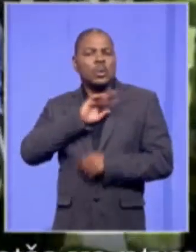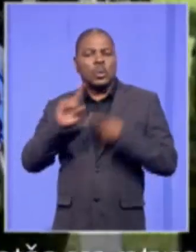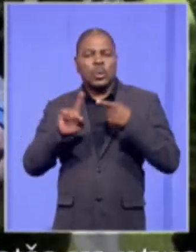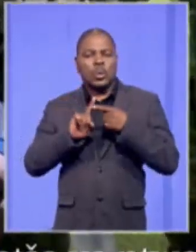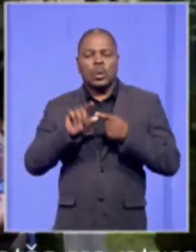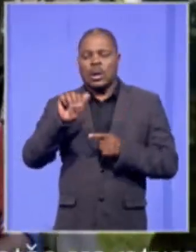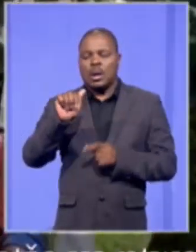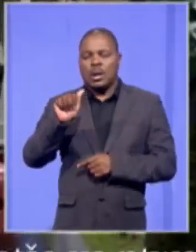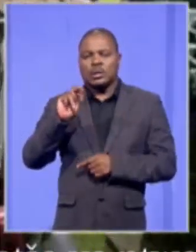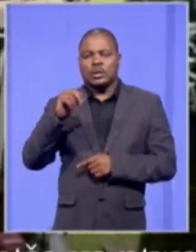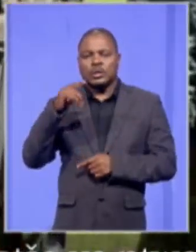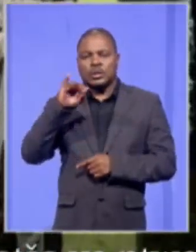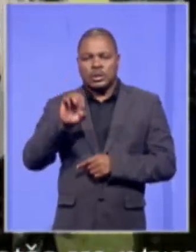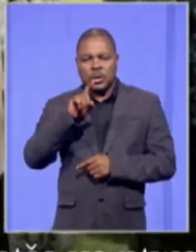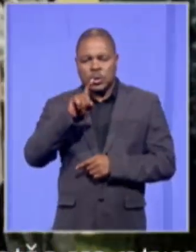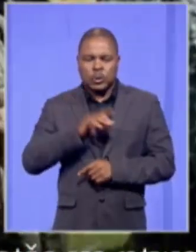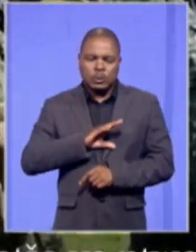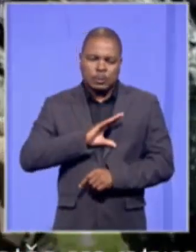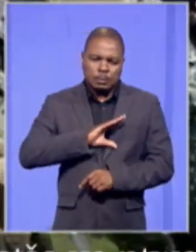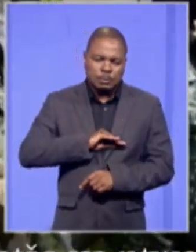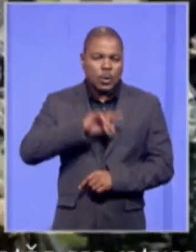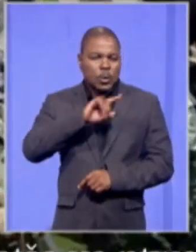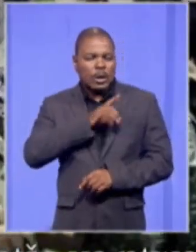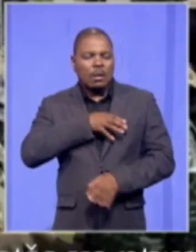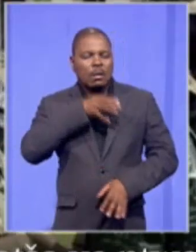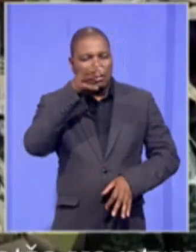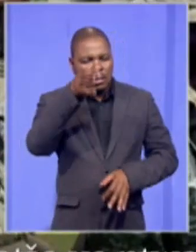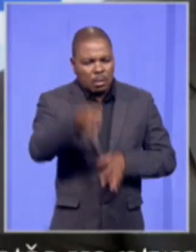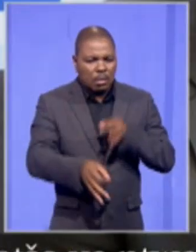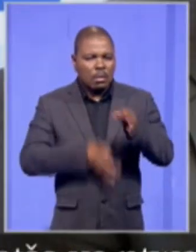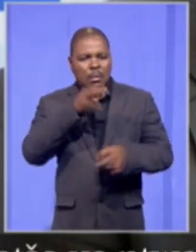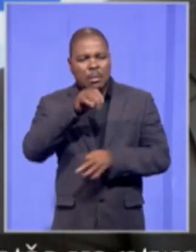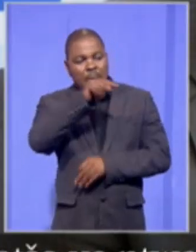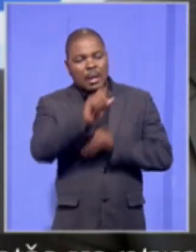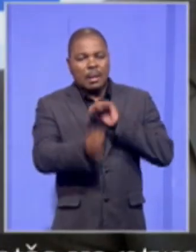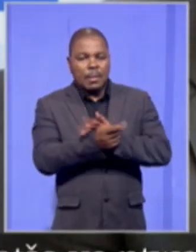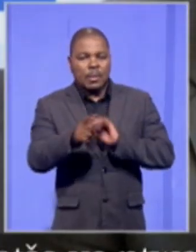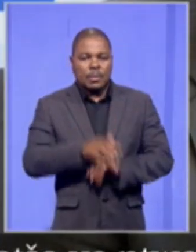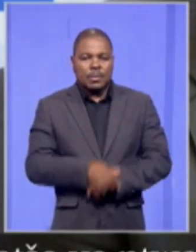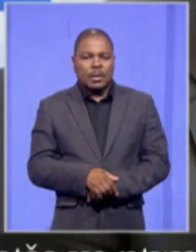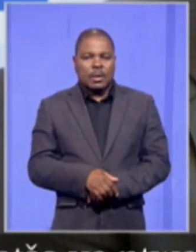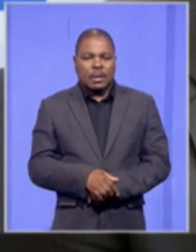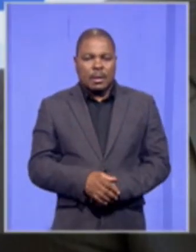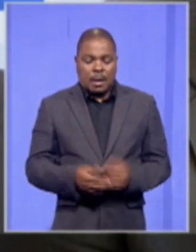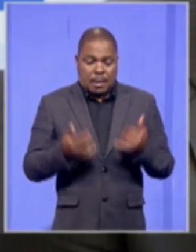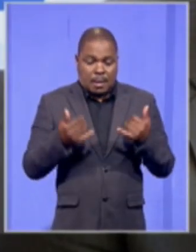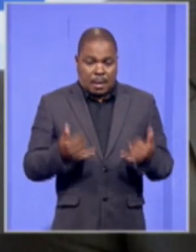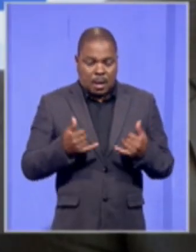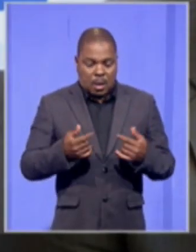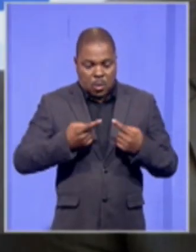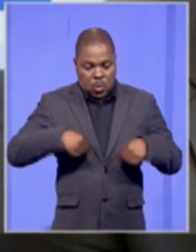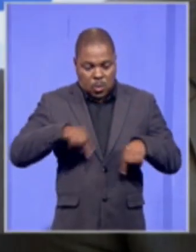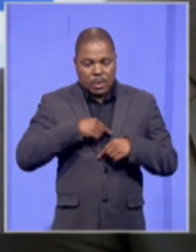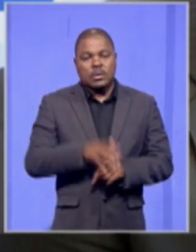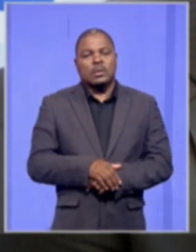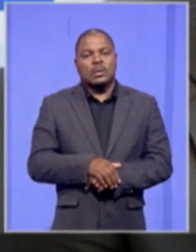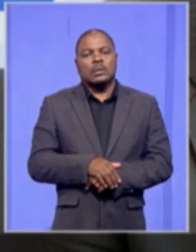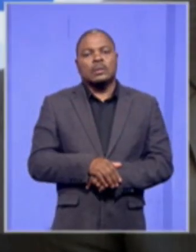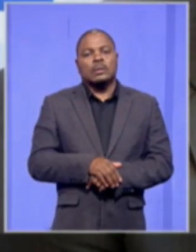o kgwathilwe ke maikutlo nakong ya ga hlalosa seo se diragetšego. The general posture that we are taking as a summit